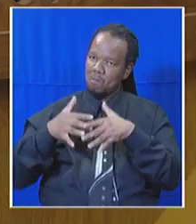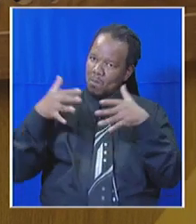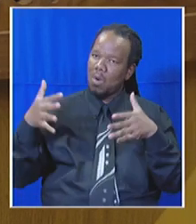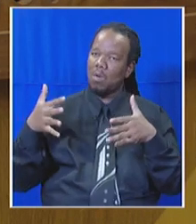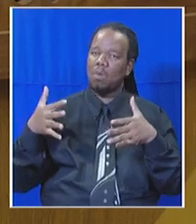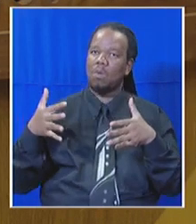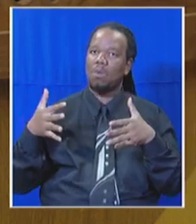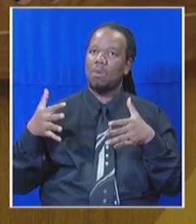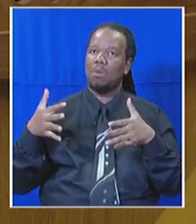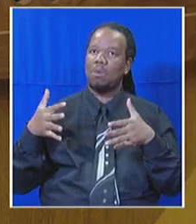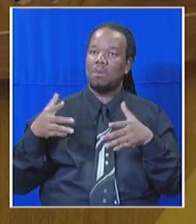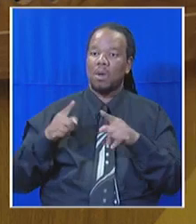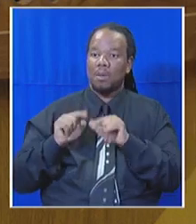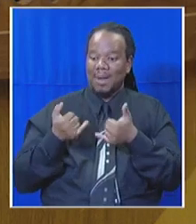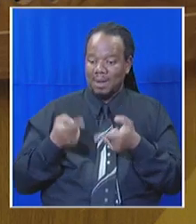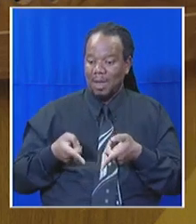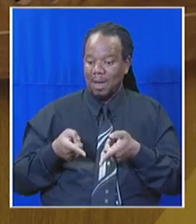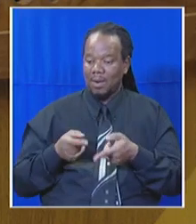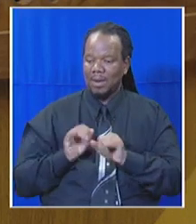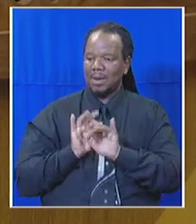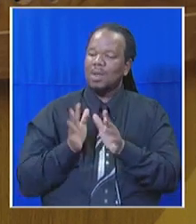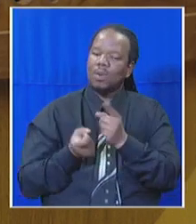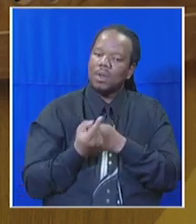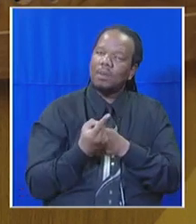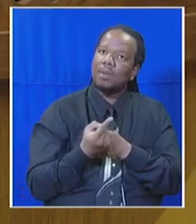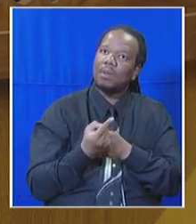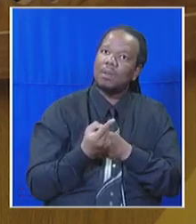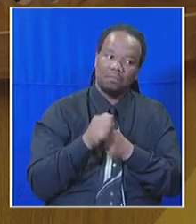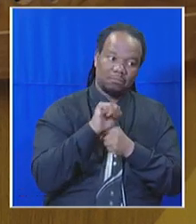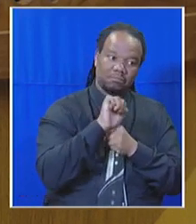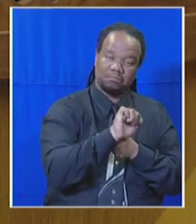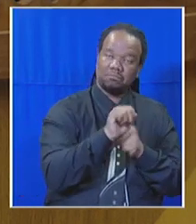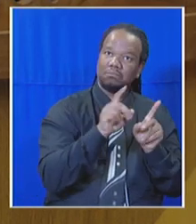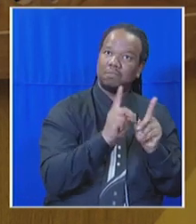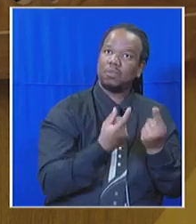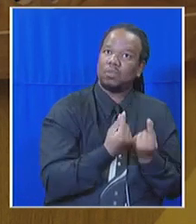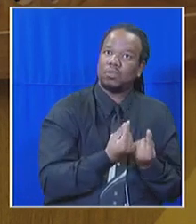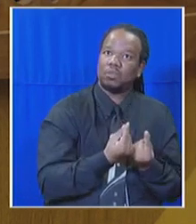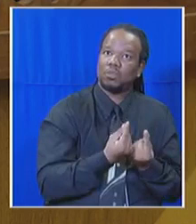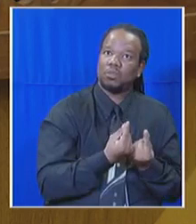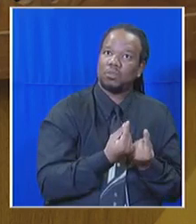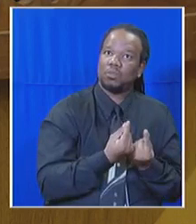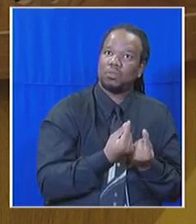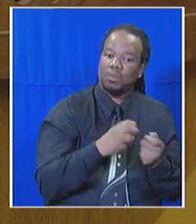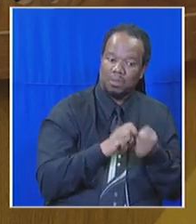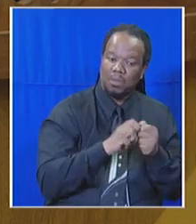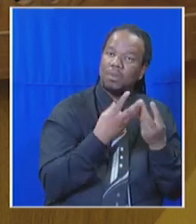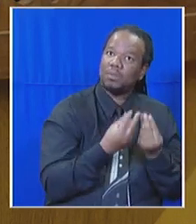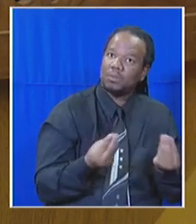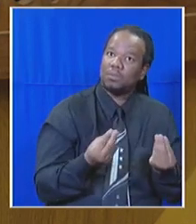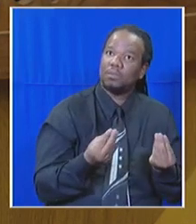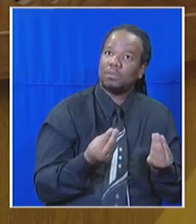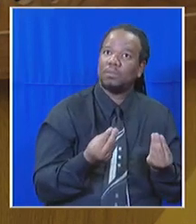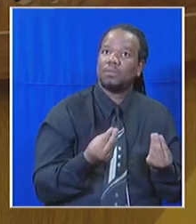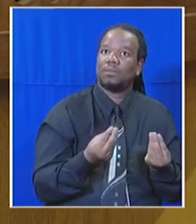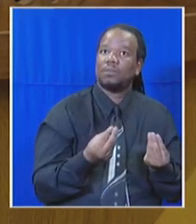no clear direction from the Department of Economic Development to address this ticking